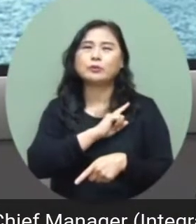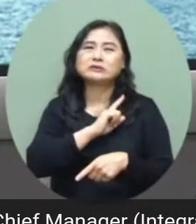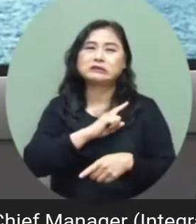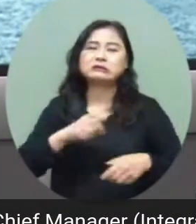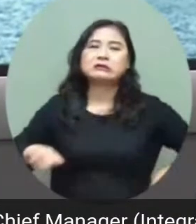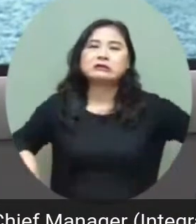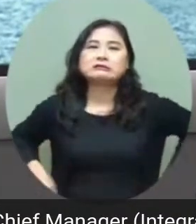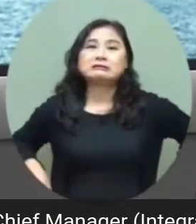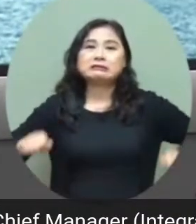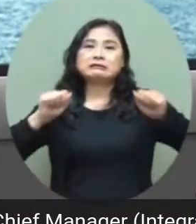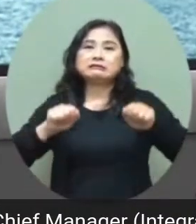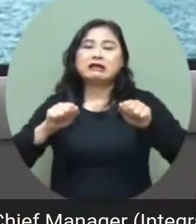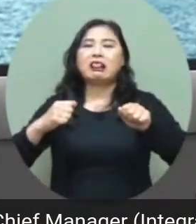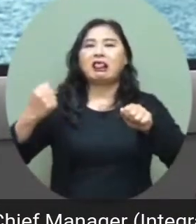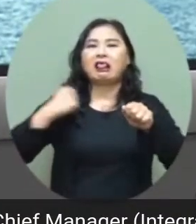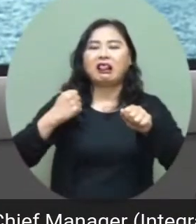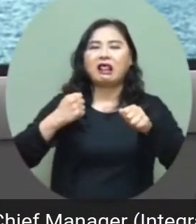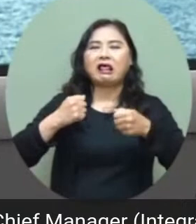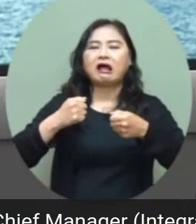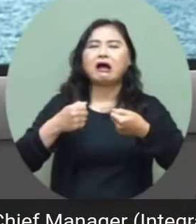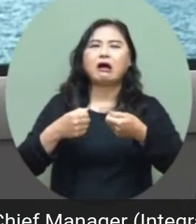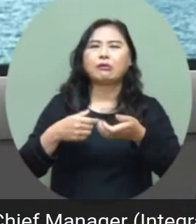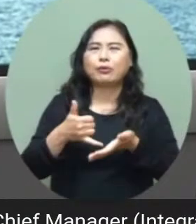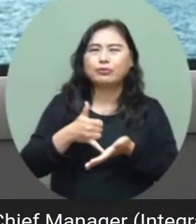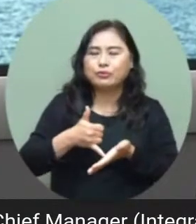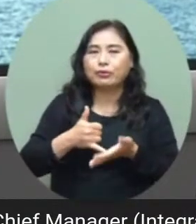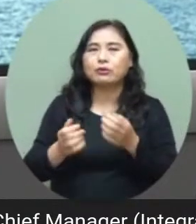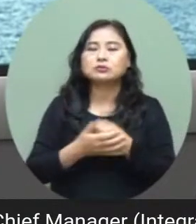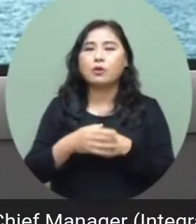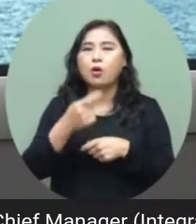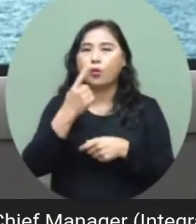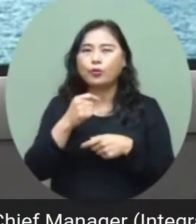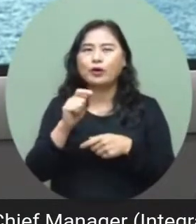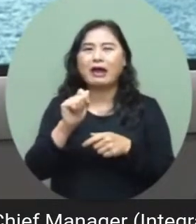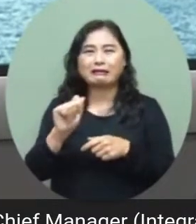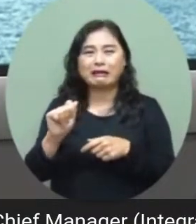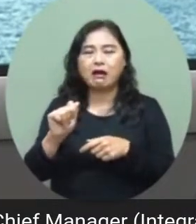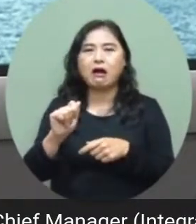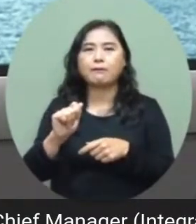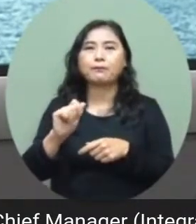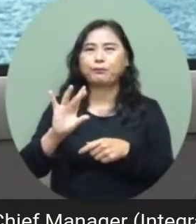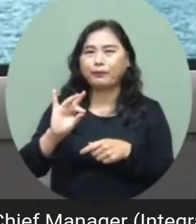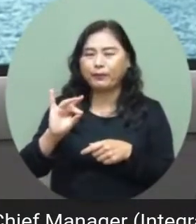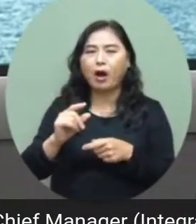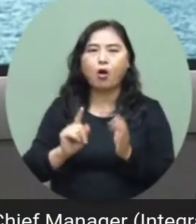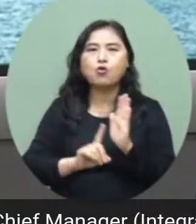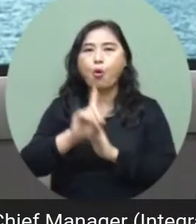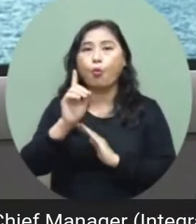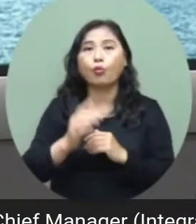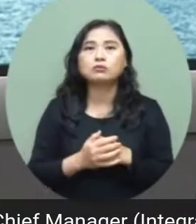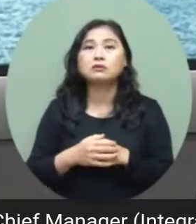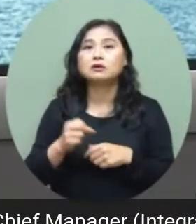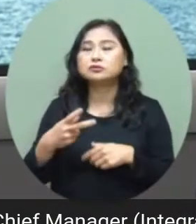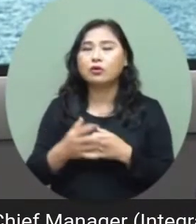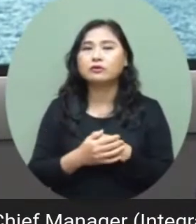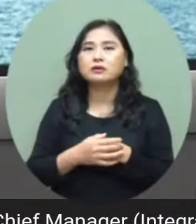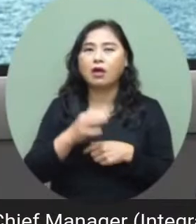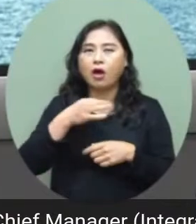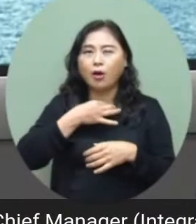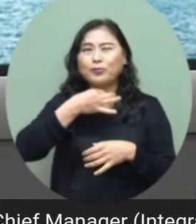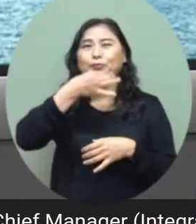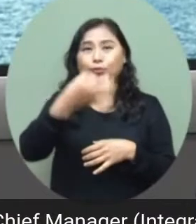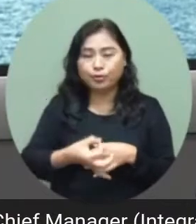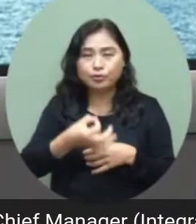investigation, her renal functions were deteriorating, and also in terms of potassium in her blood is also